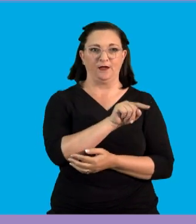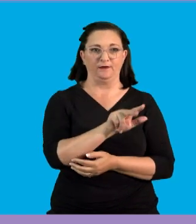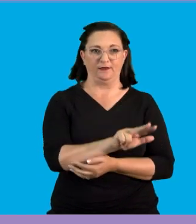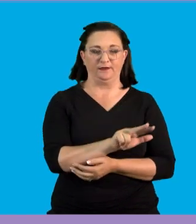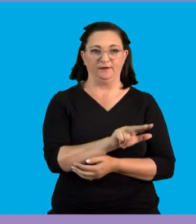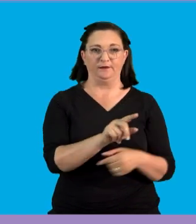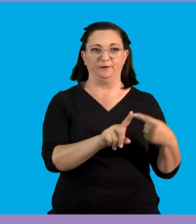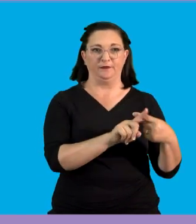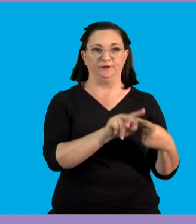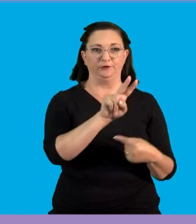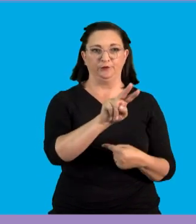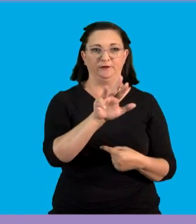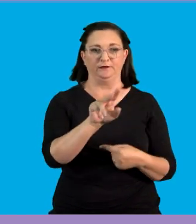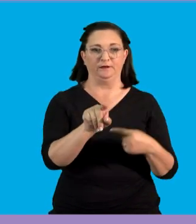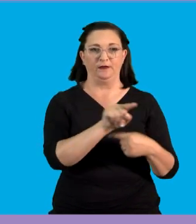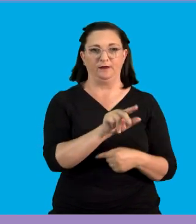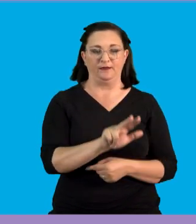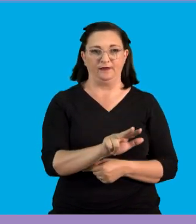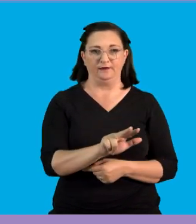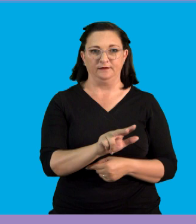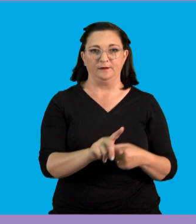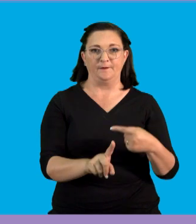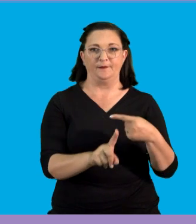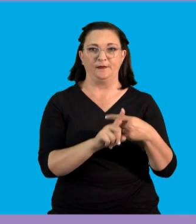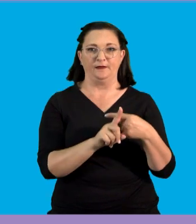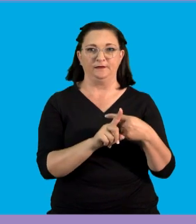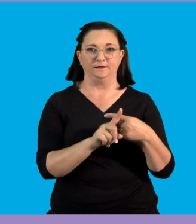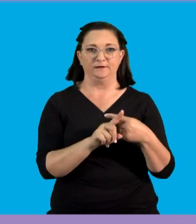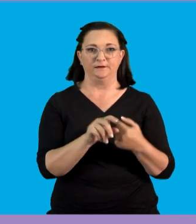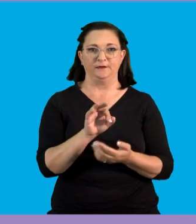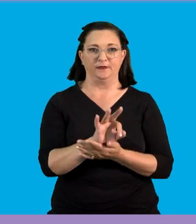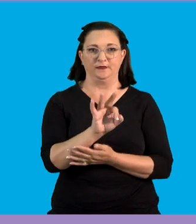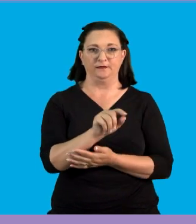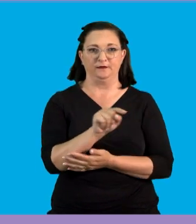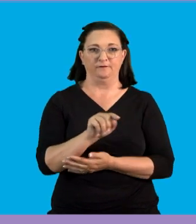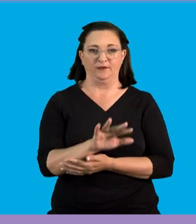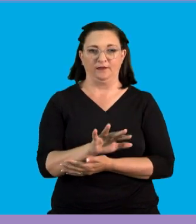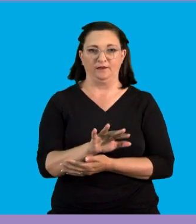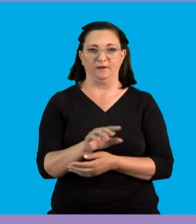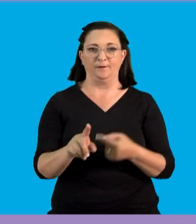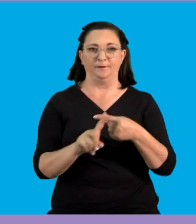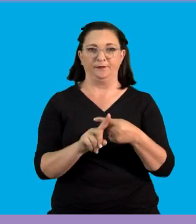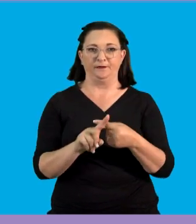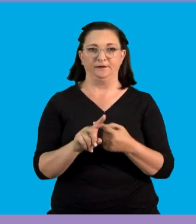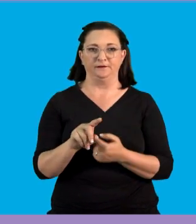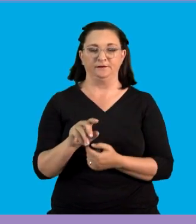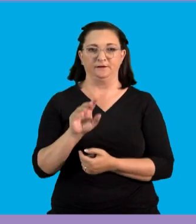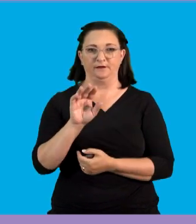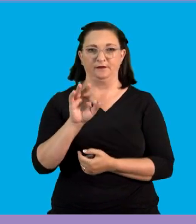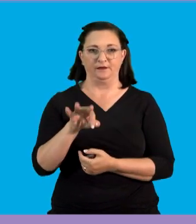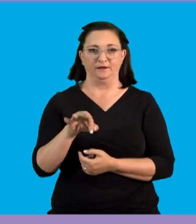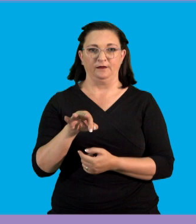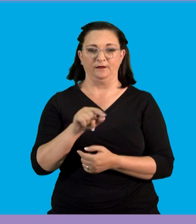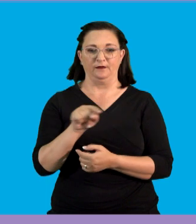plus another 29/8, and we are going to add 13/5 plus another